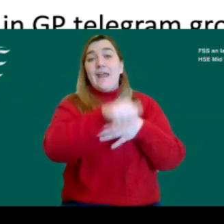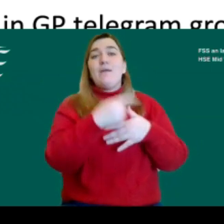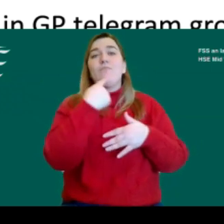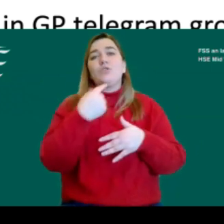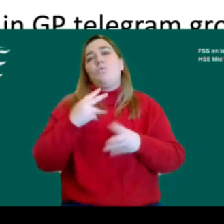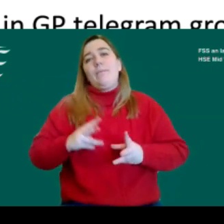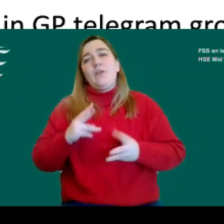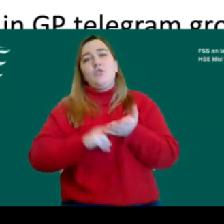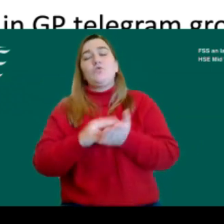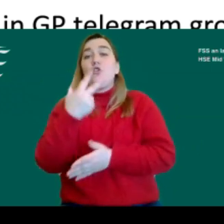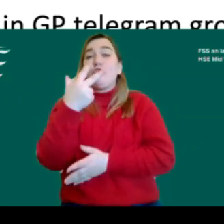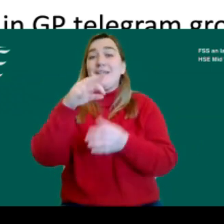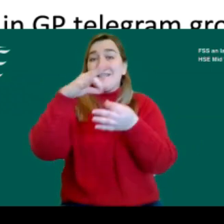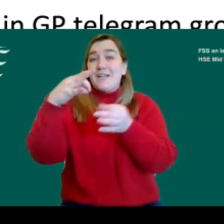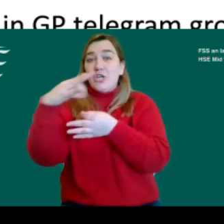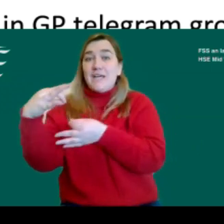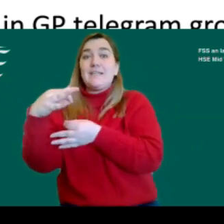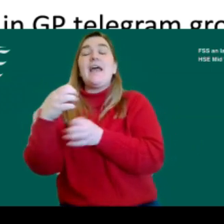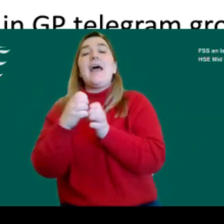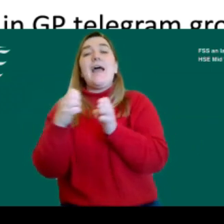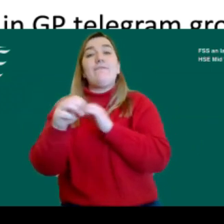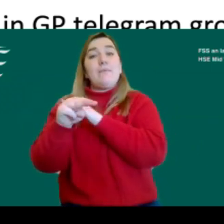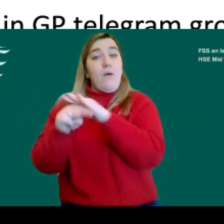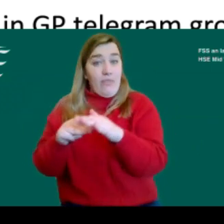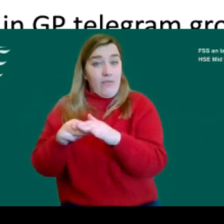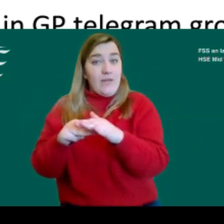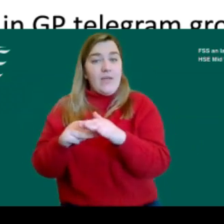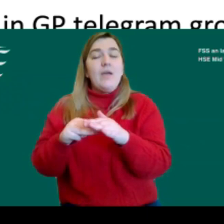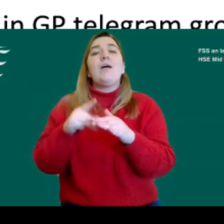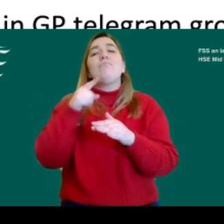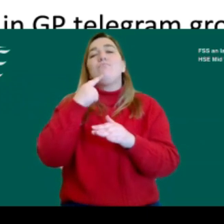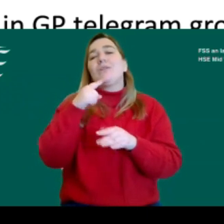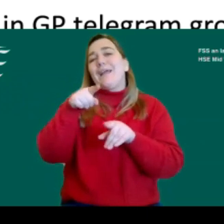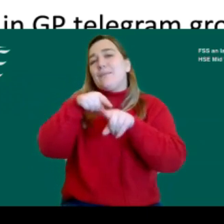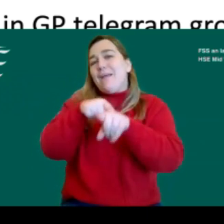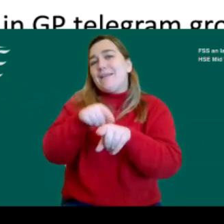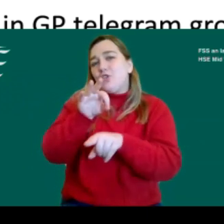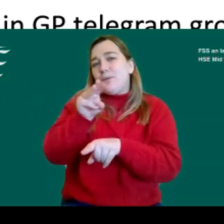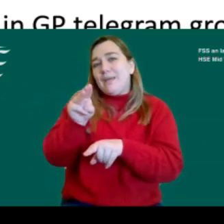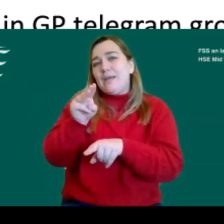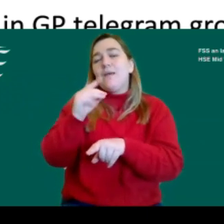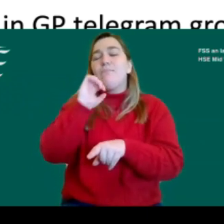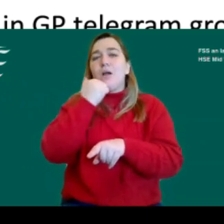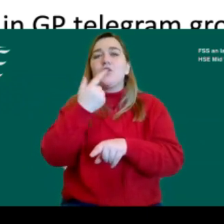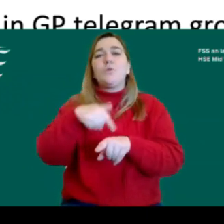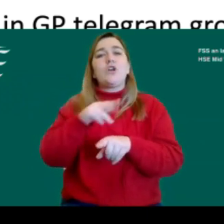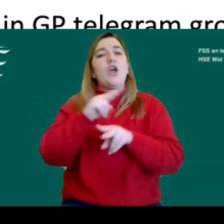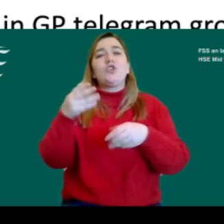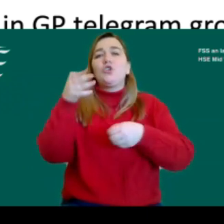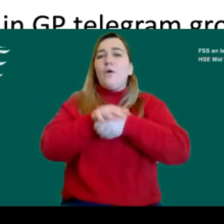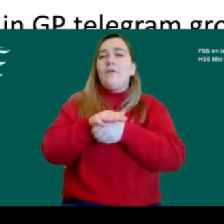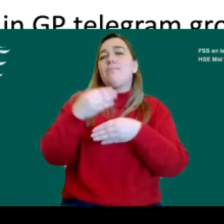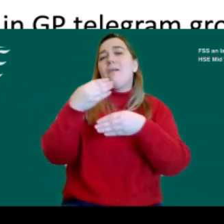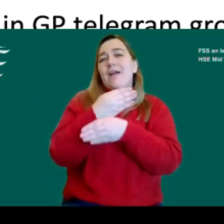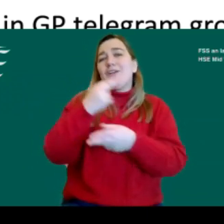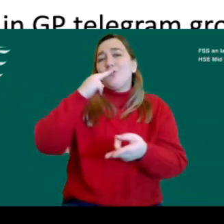down to GP because we're not really covered indemnity-wise unless you've kind of done the menopause training. Because that's not licensed use. Now it's